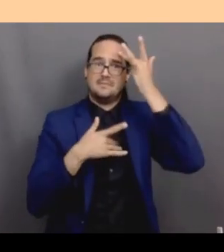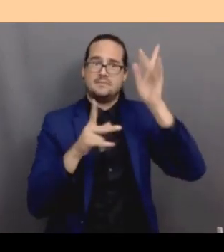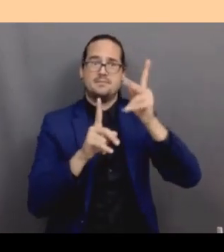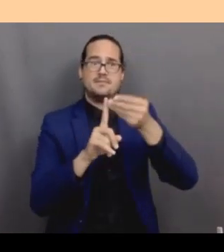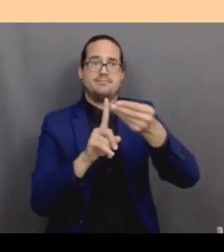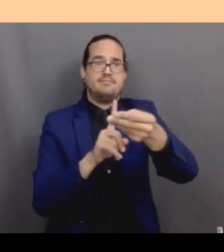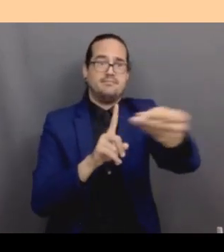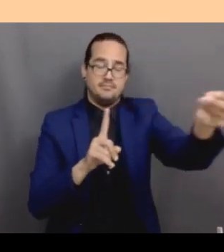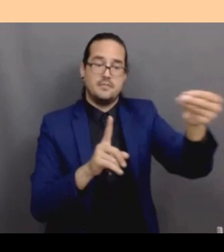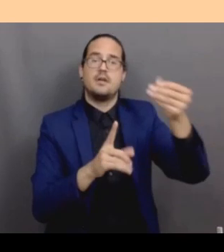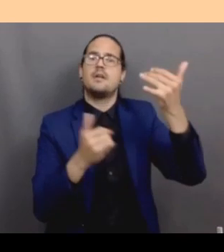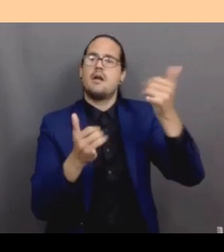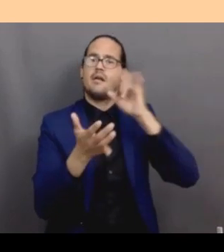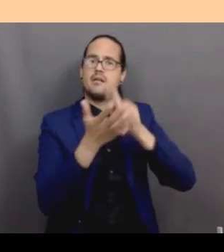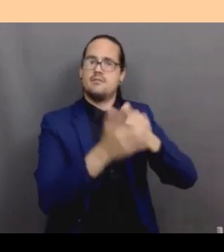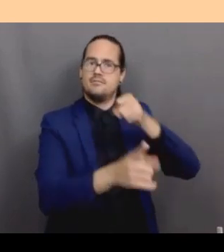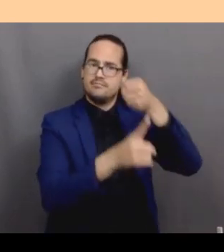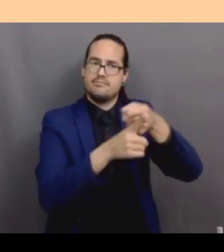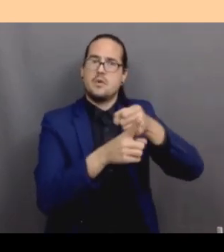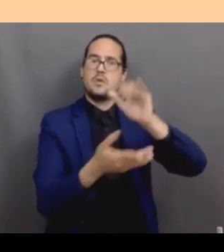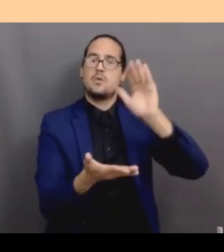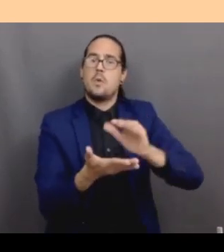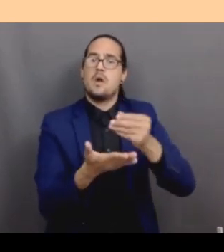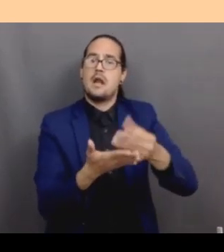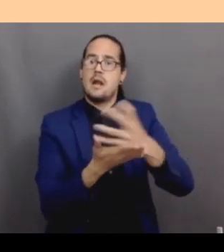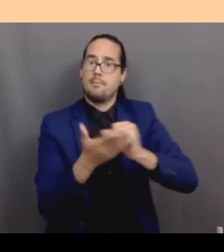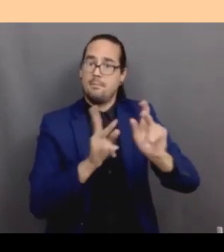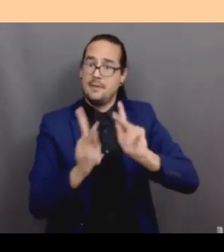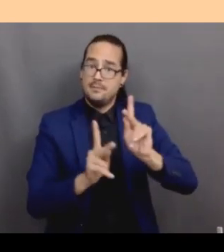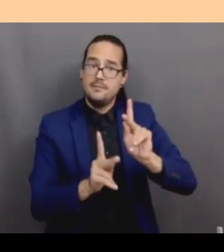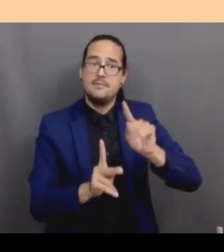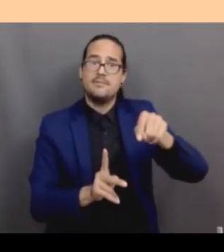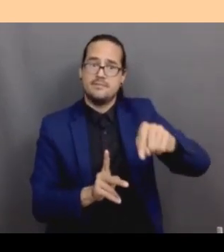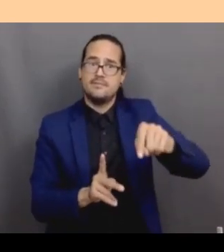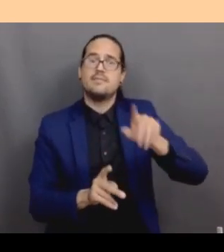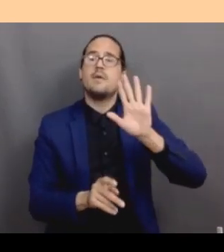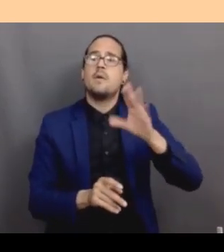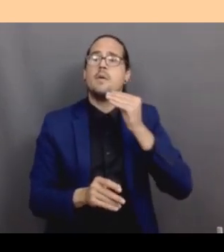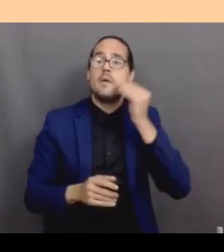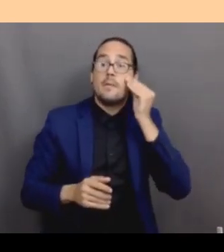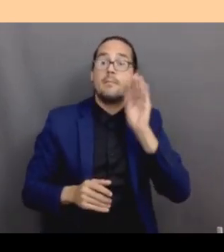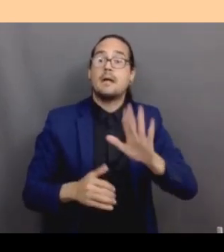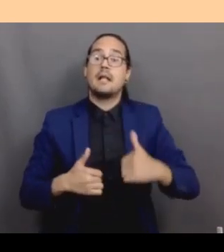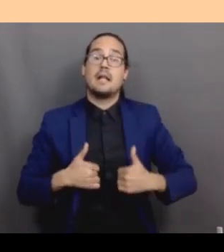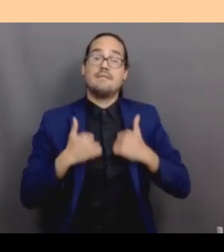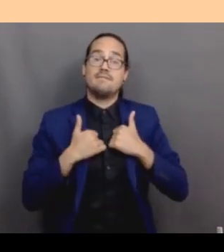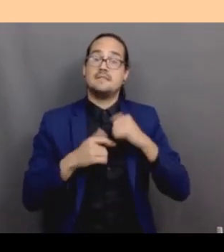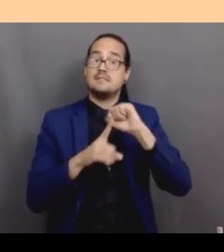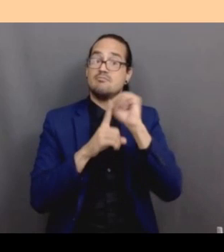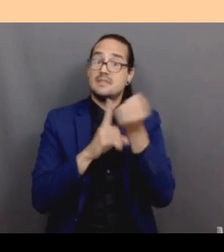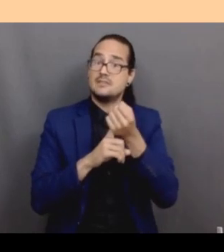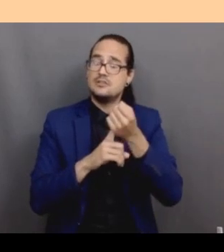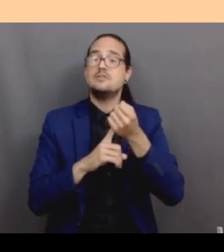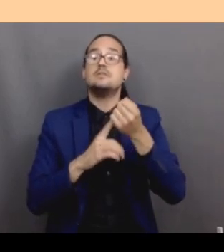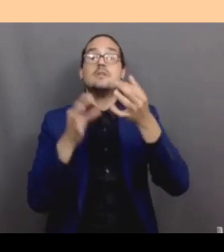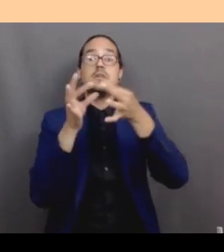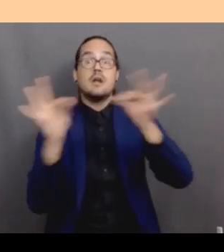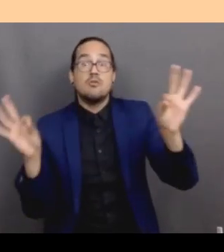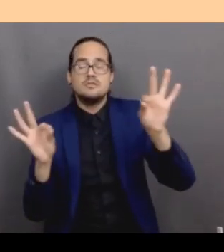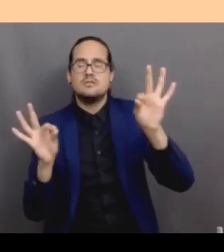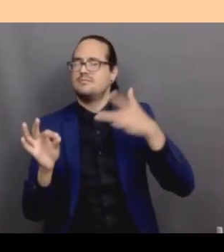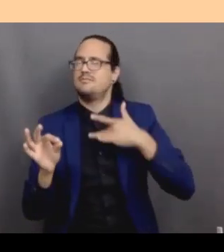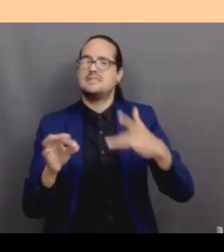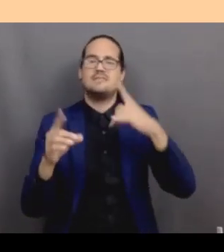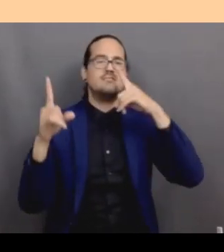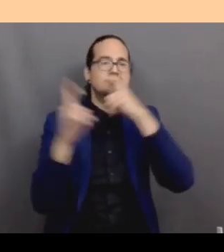complex. There's language barriers, there's literacy barriers, and what used to be a 15-minute interview are now an